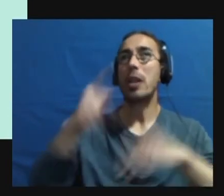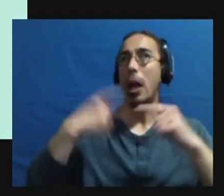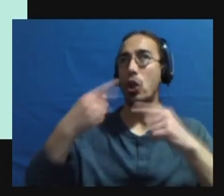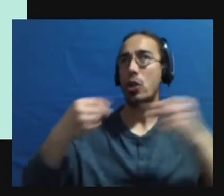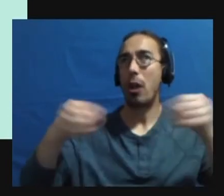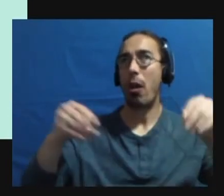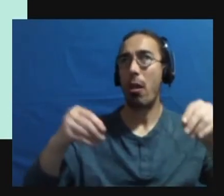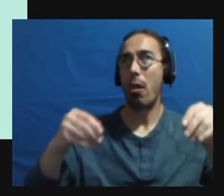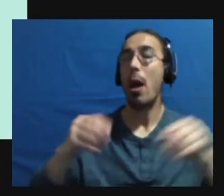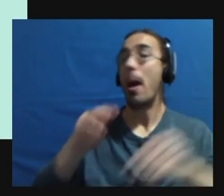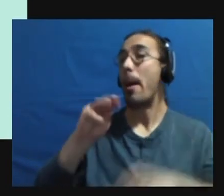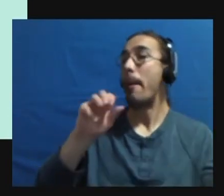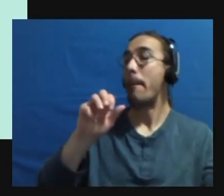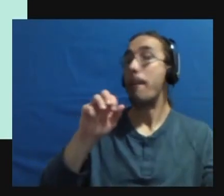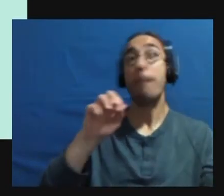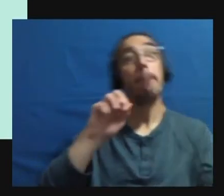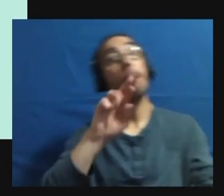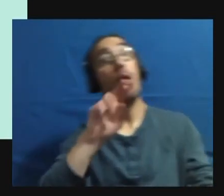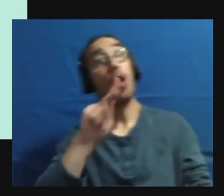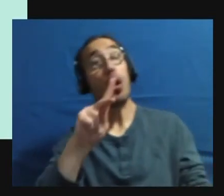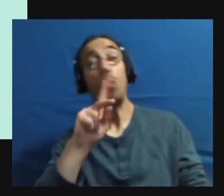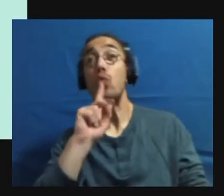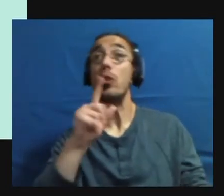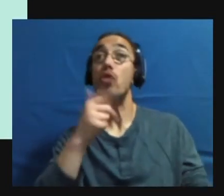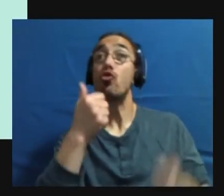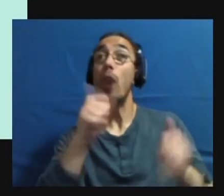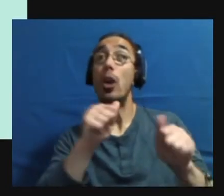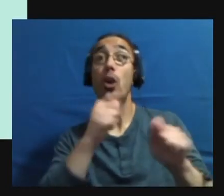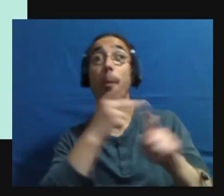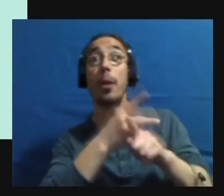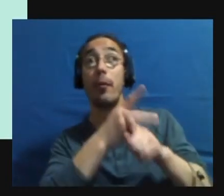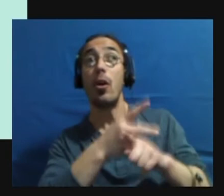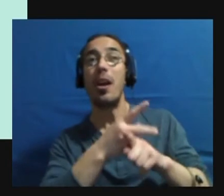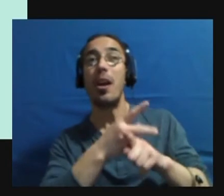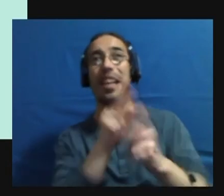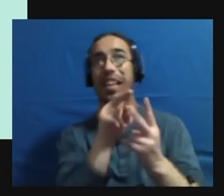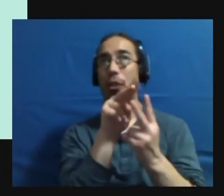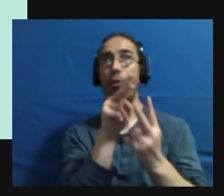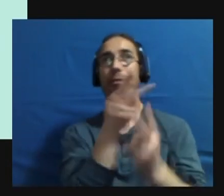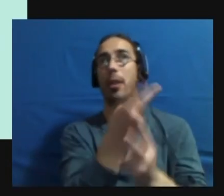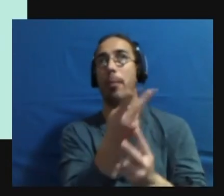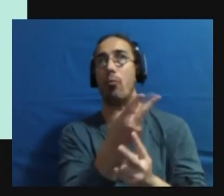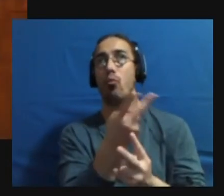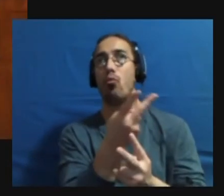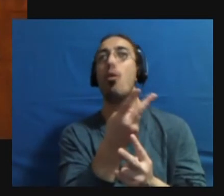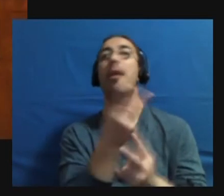to watch out for Scott and himself by following the rules and ensuring neither of them got in trouble for breaking protocol.